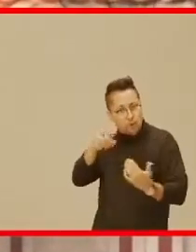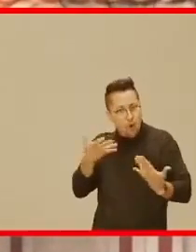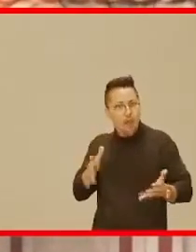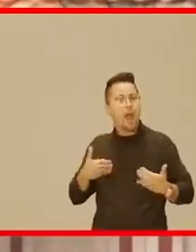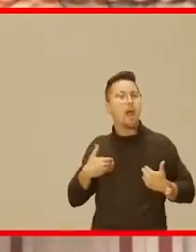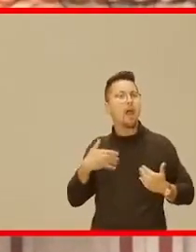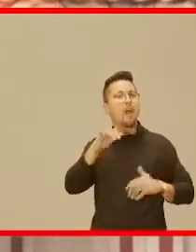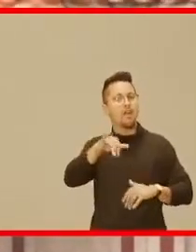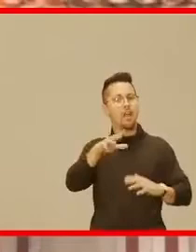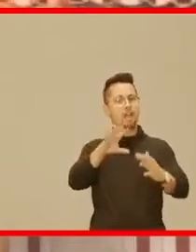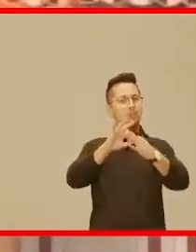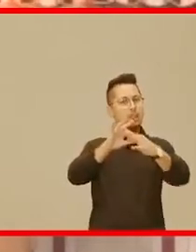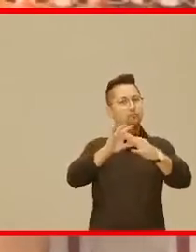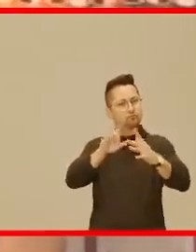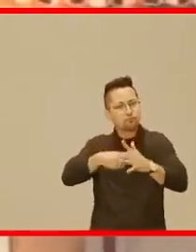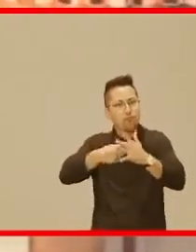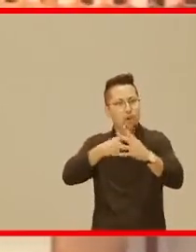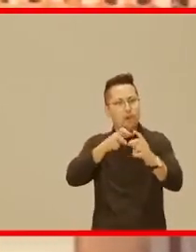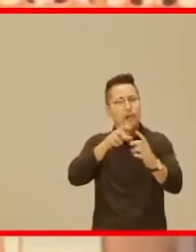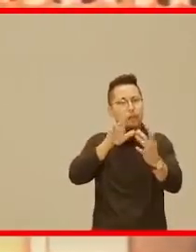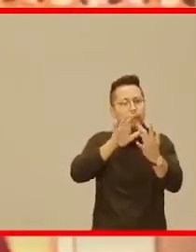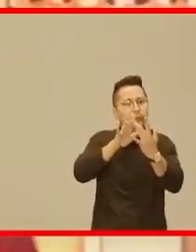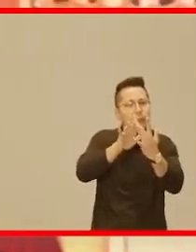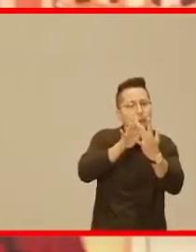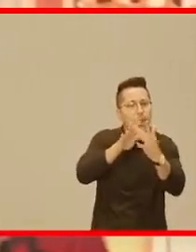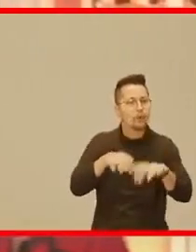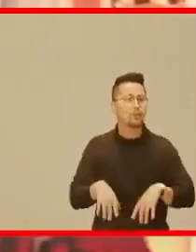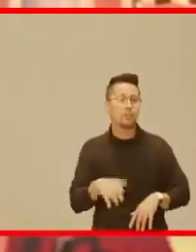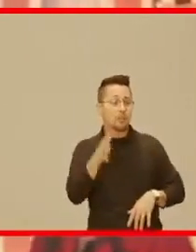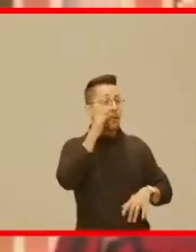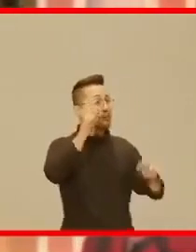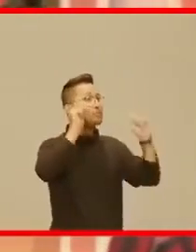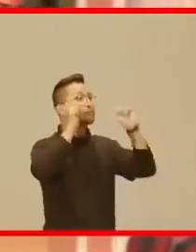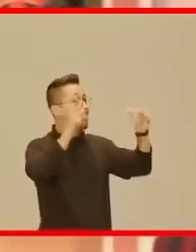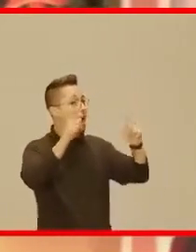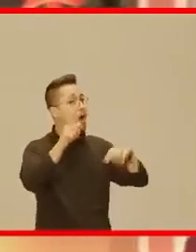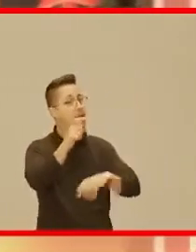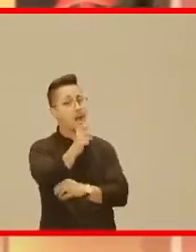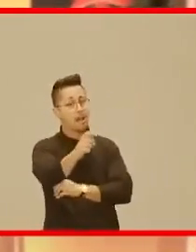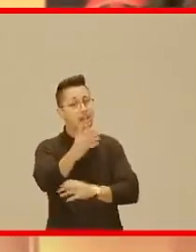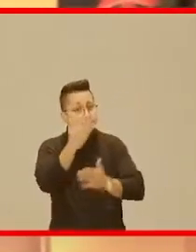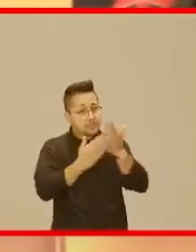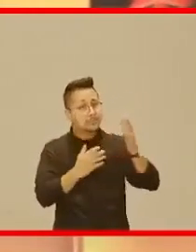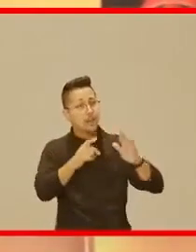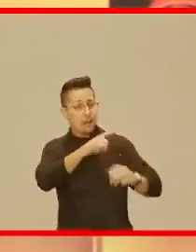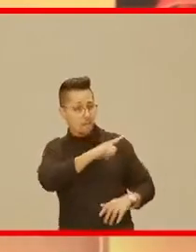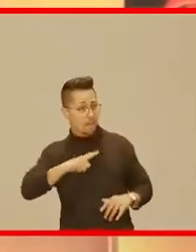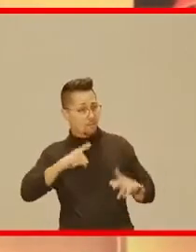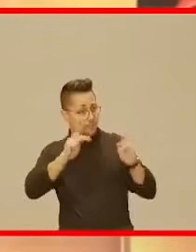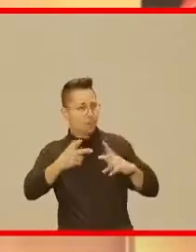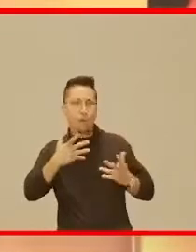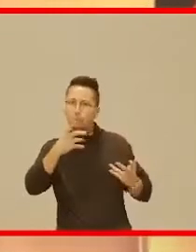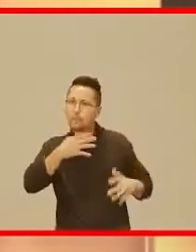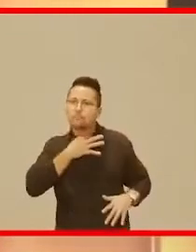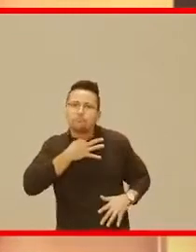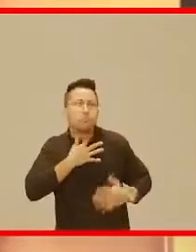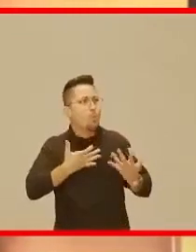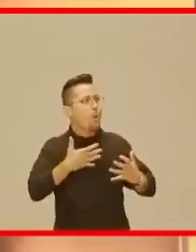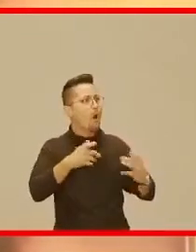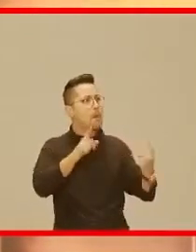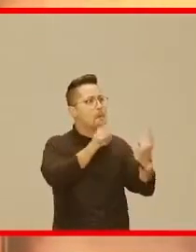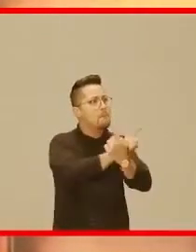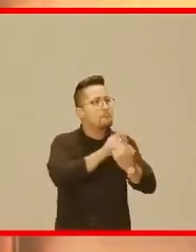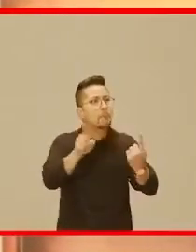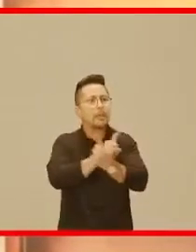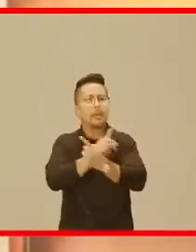network. Yeah, and you'd actually be surprised how many legislators really want to see the people in their community, want to get to know the people who understand the